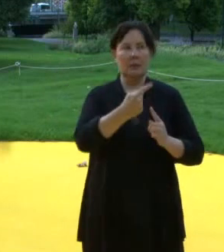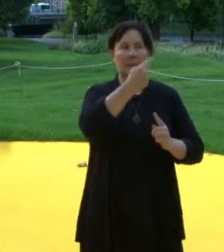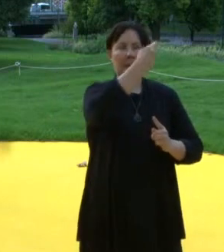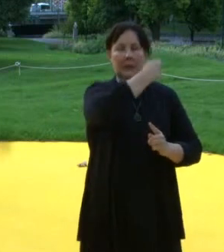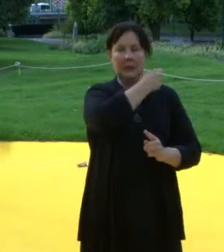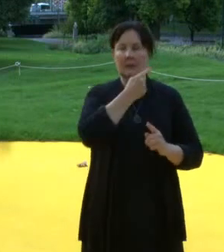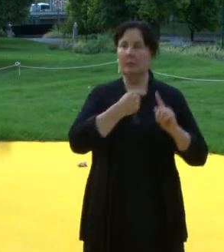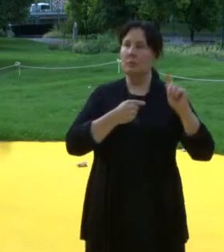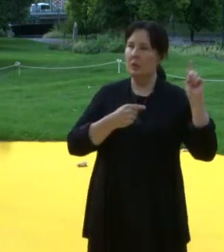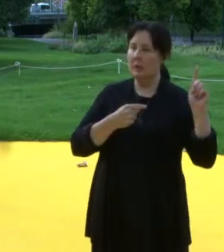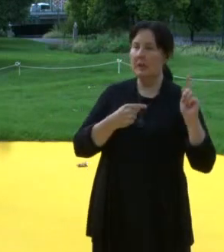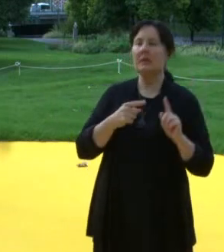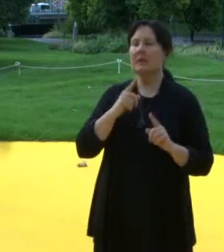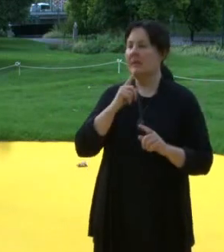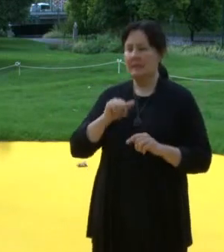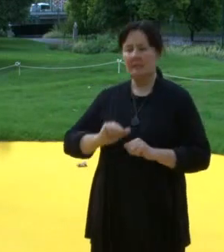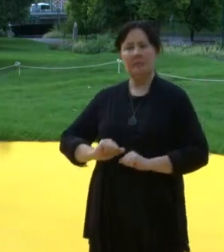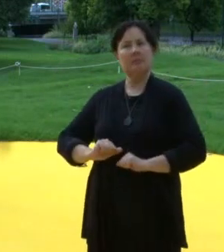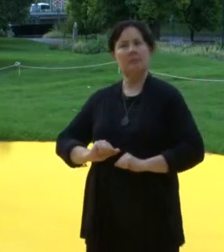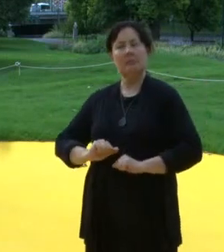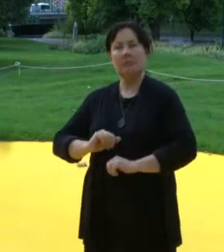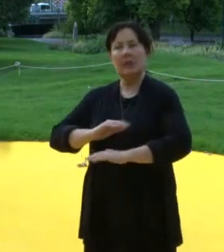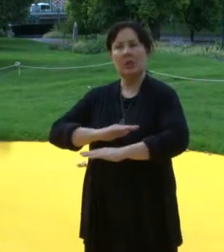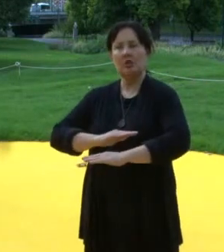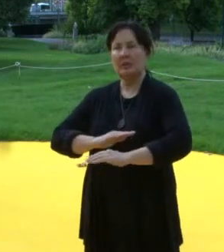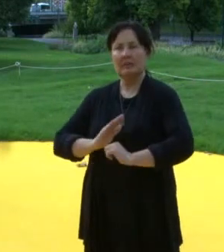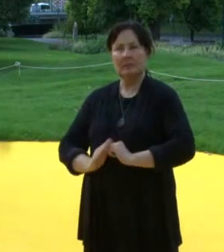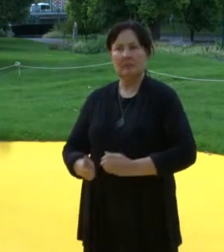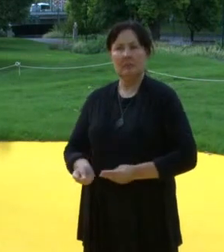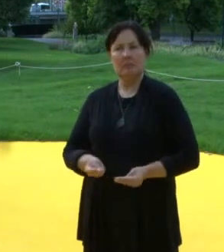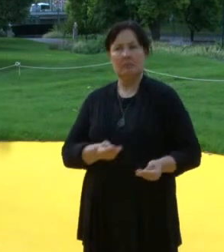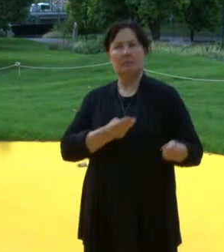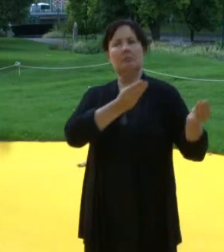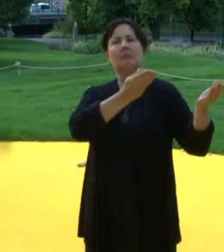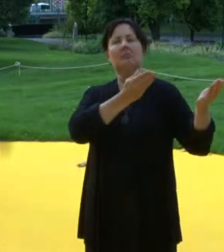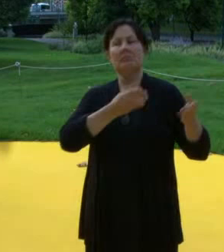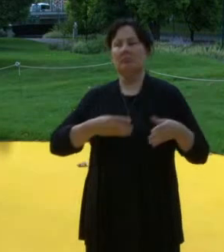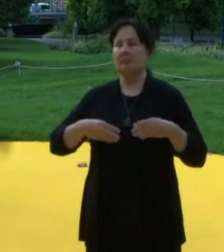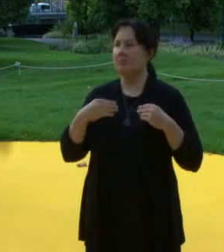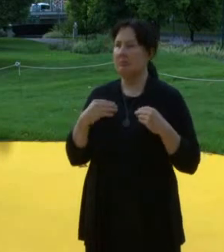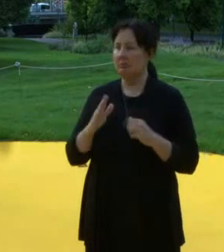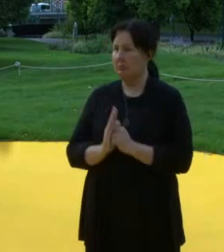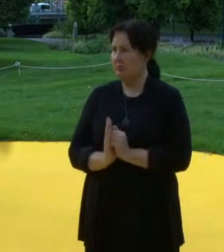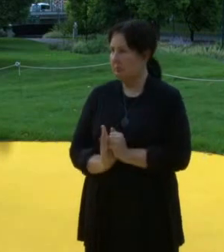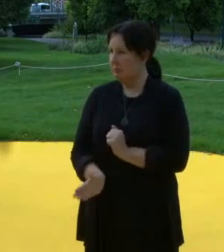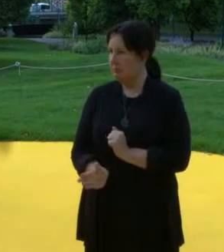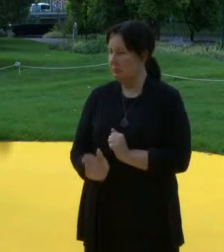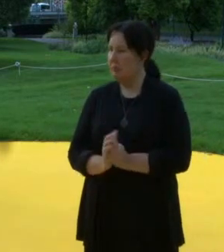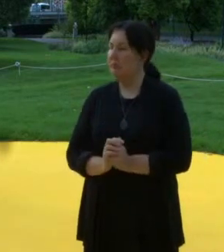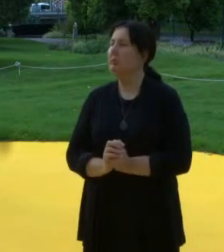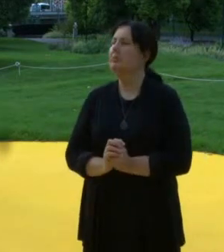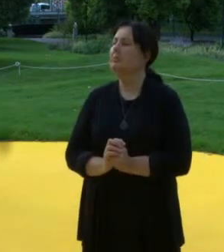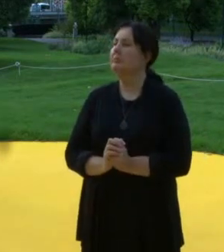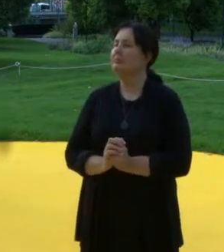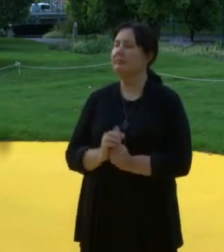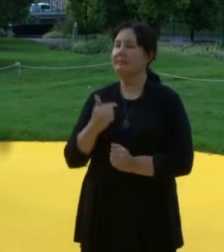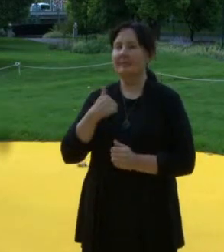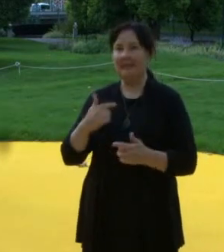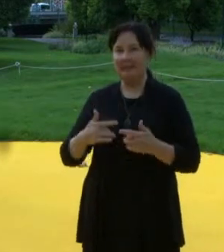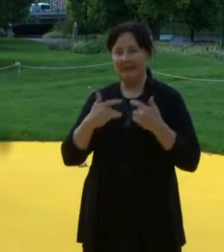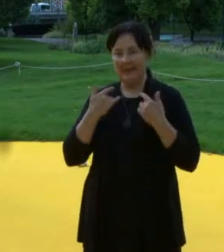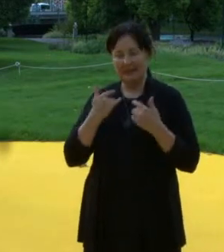never been ceded. And I'm so grateful that my book's done so